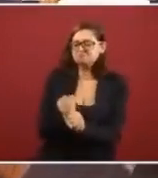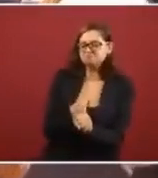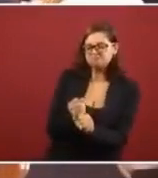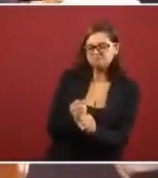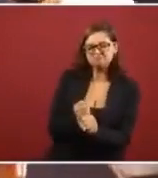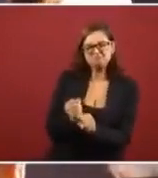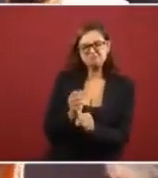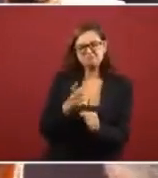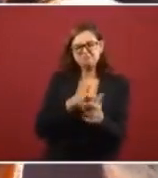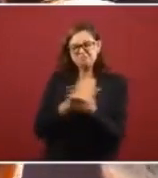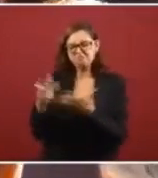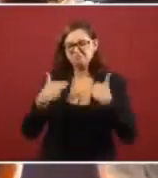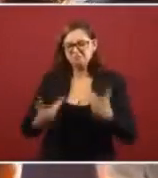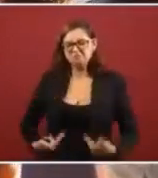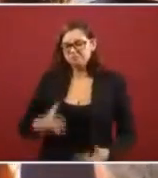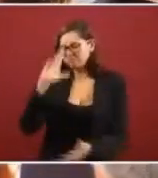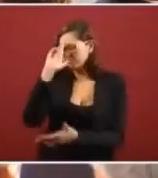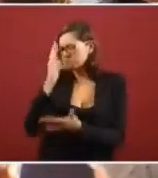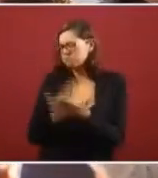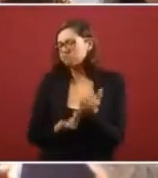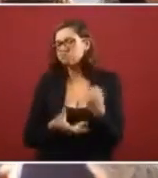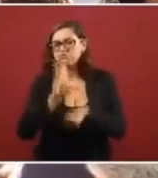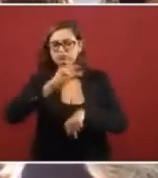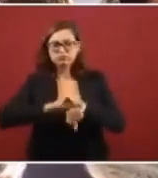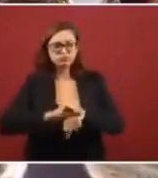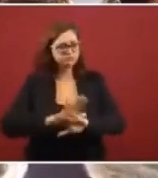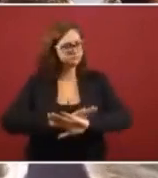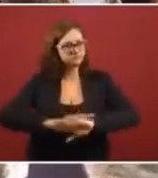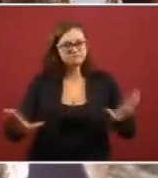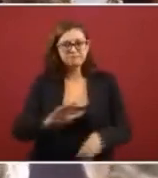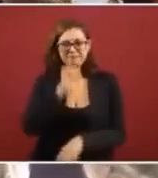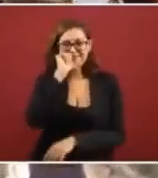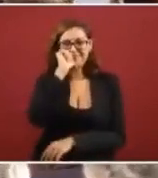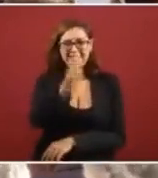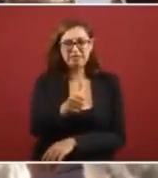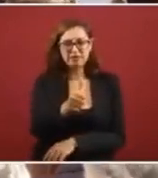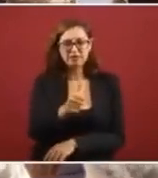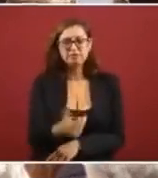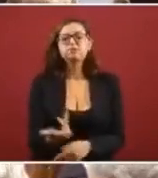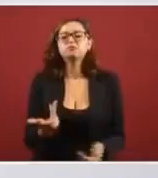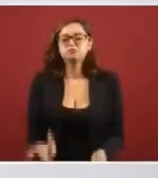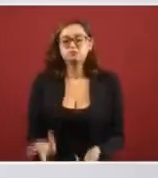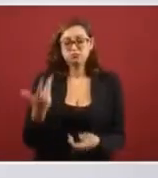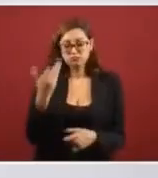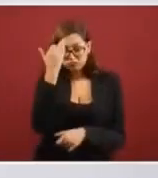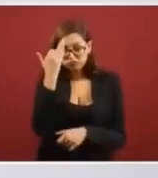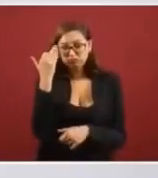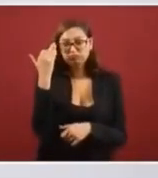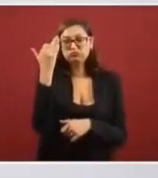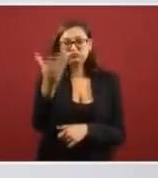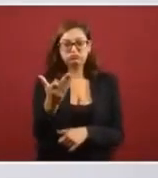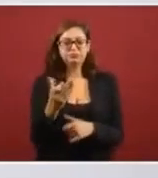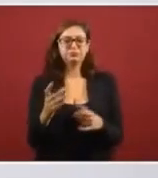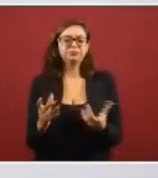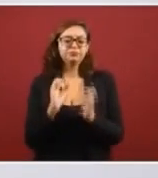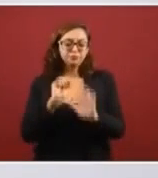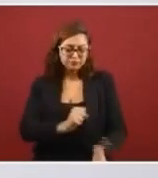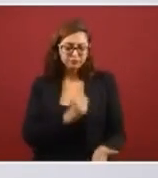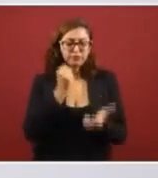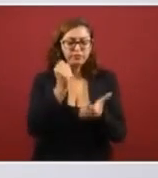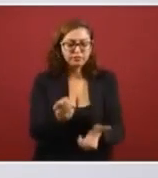any other type of violence to the rights of humans and we're dedicating resources